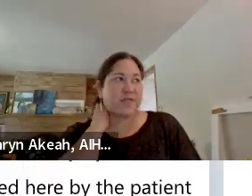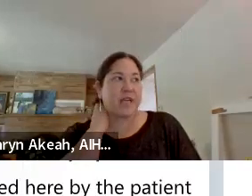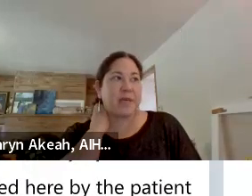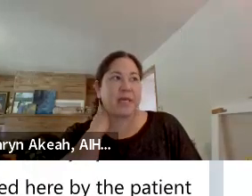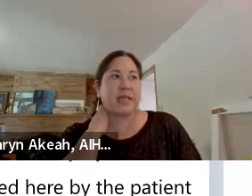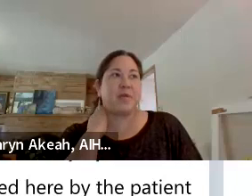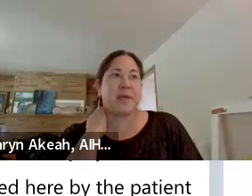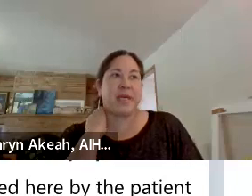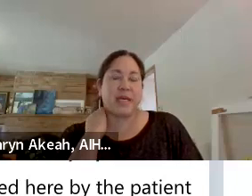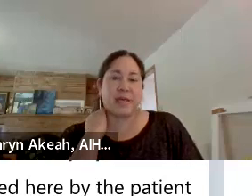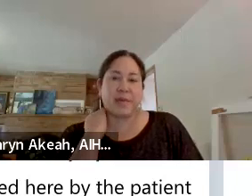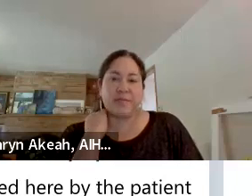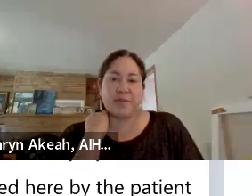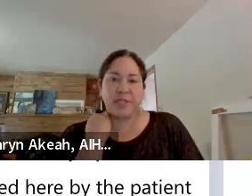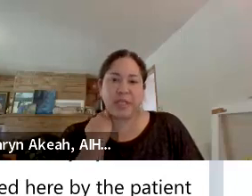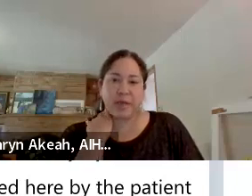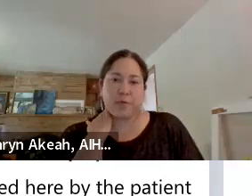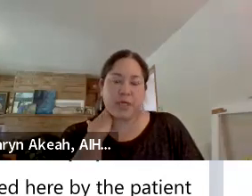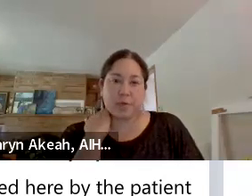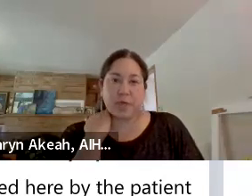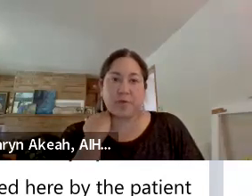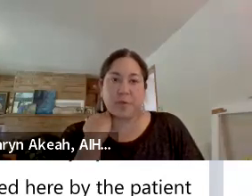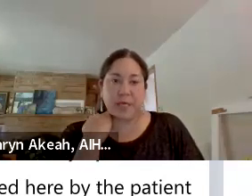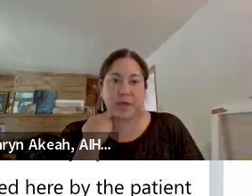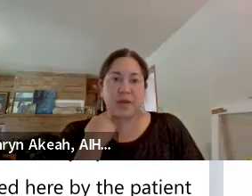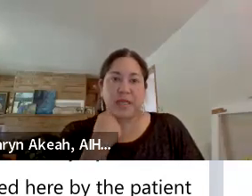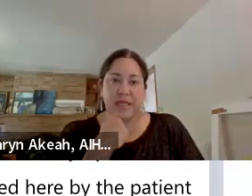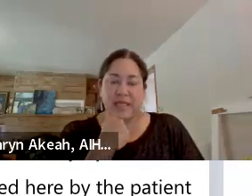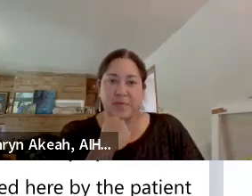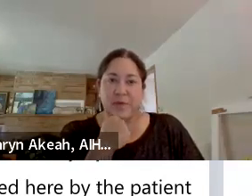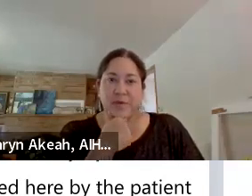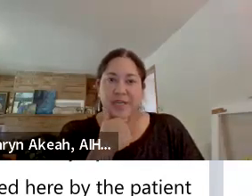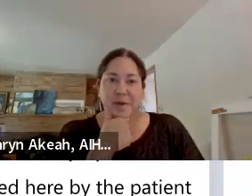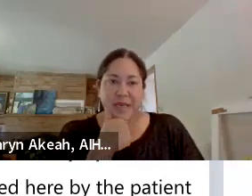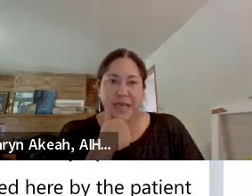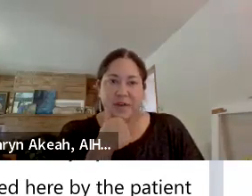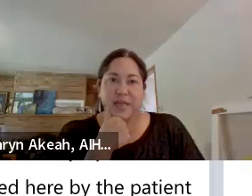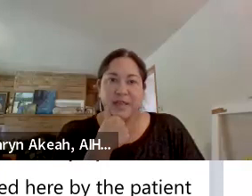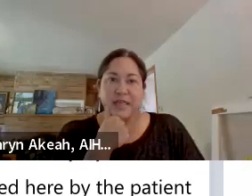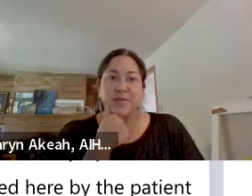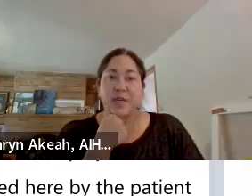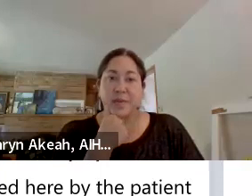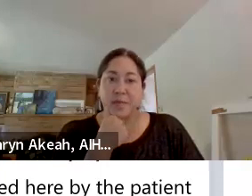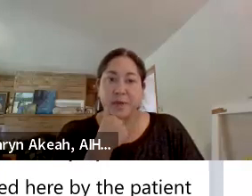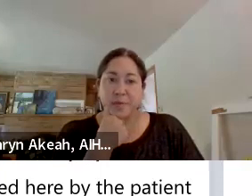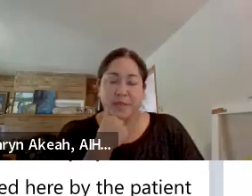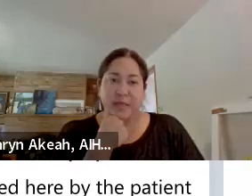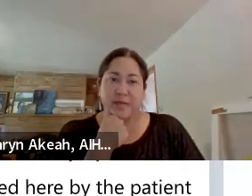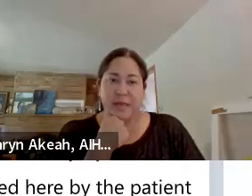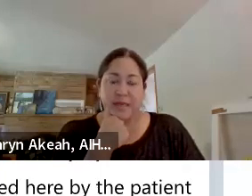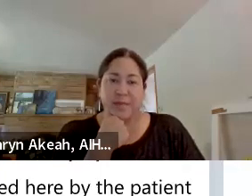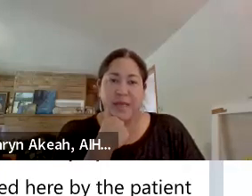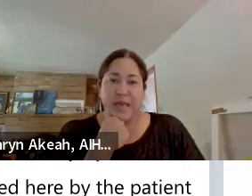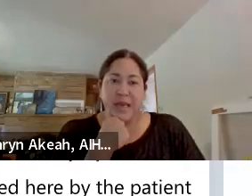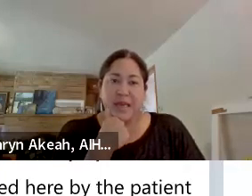So just to frame it a little bit, unfortunately, one of the ways we are looking at this, we talk about behavioral health, and yes, we're talking about both mental